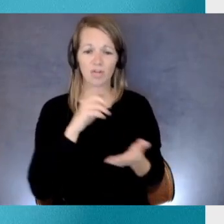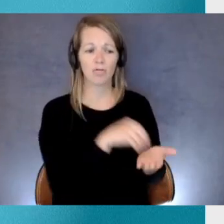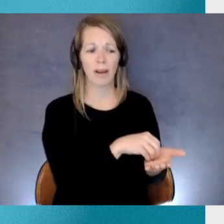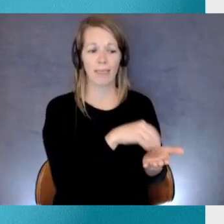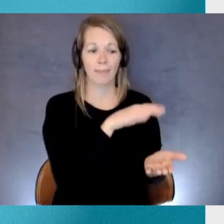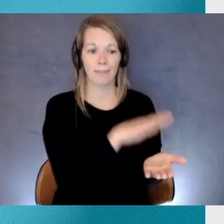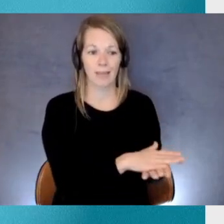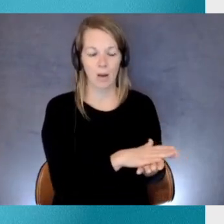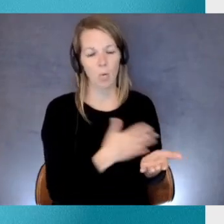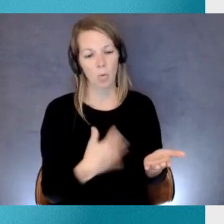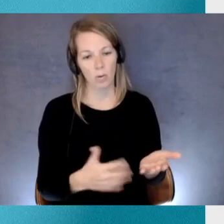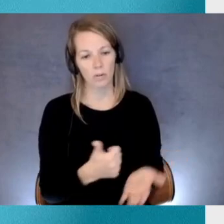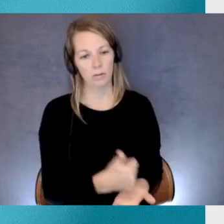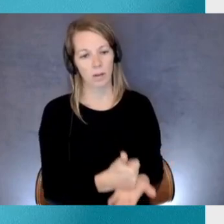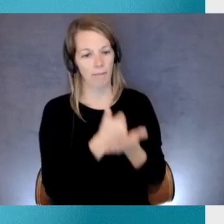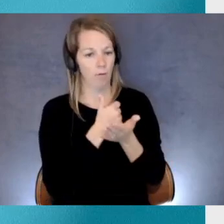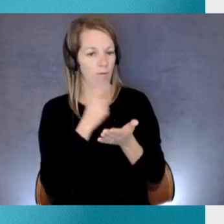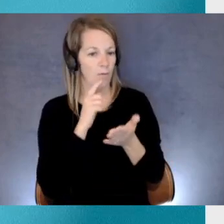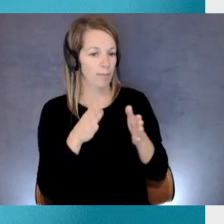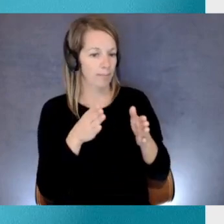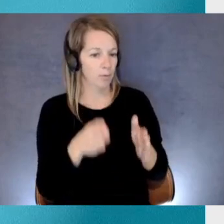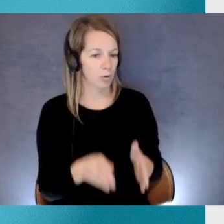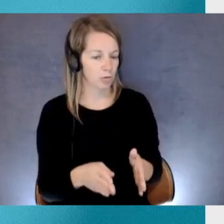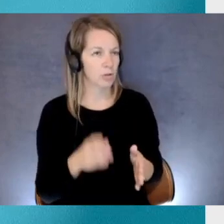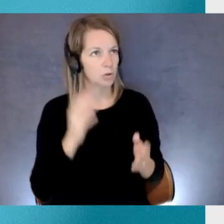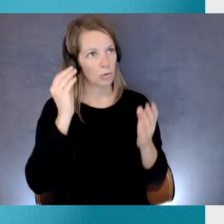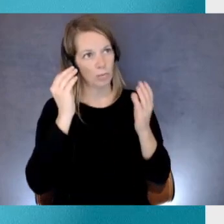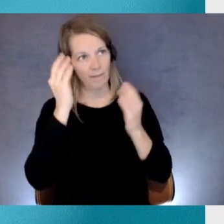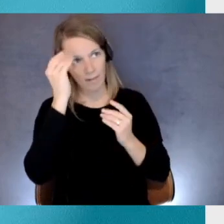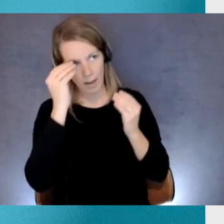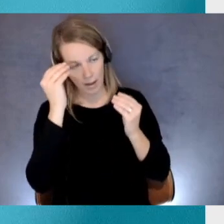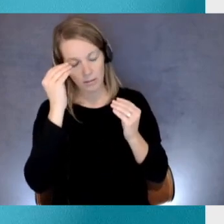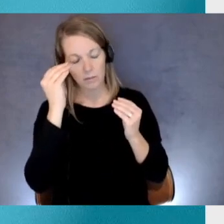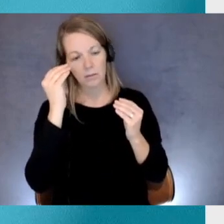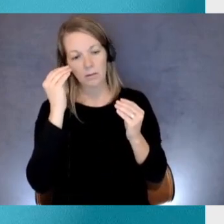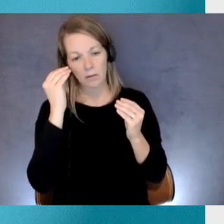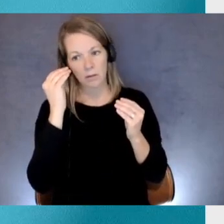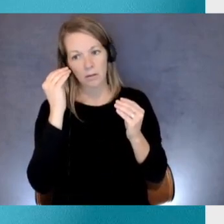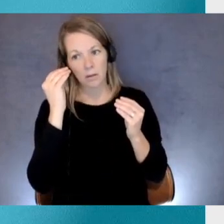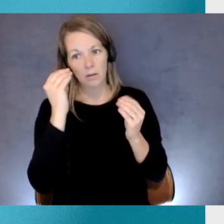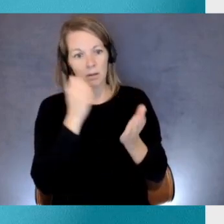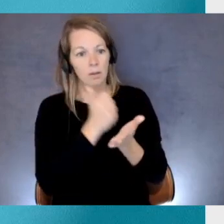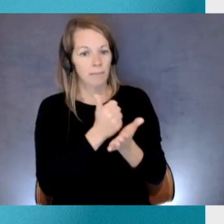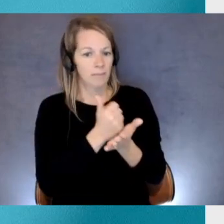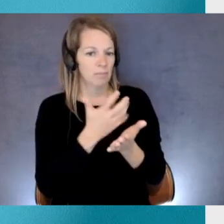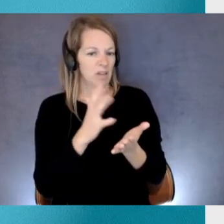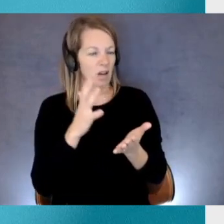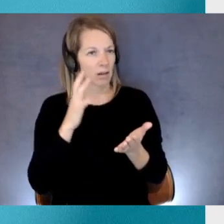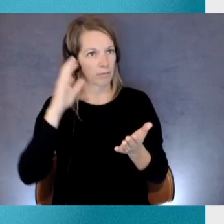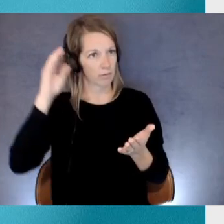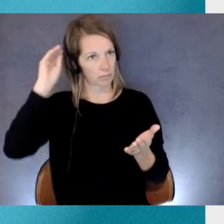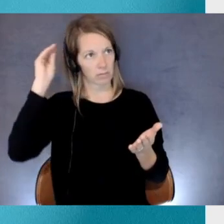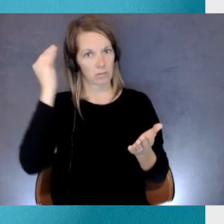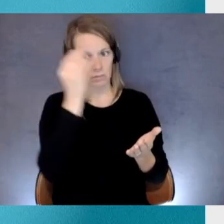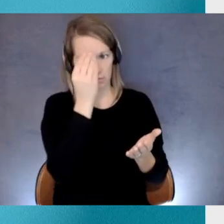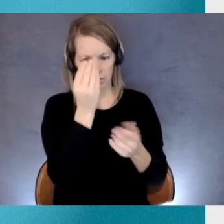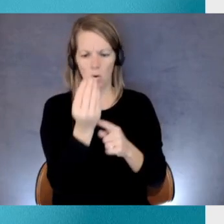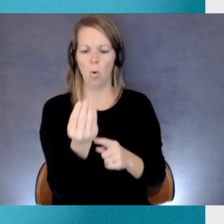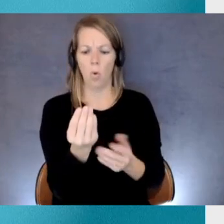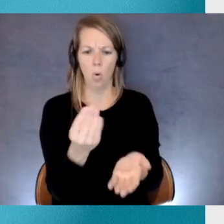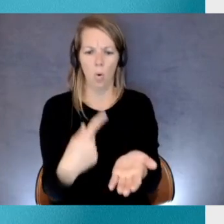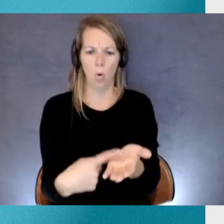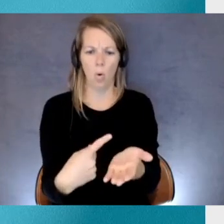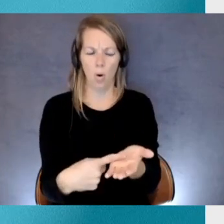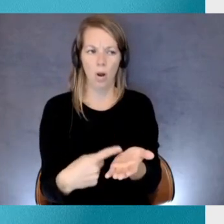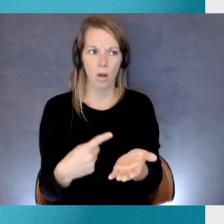I think, is helpful for the person using this to reflect, to help them kind of bring to the fore and make them realize, oh, wow, this whole time